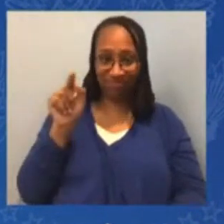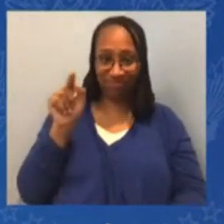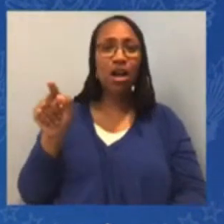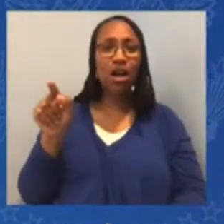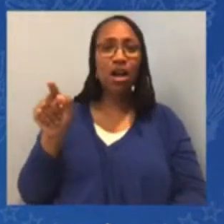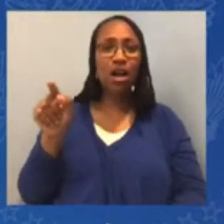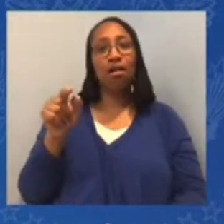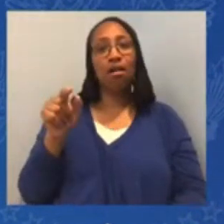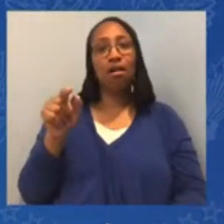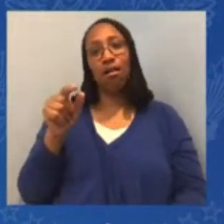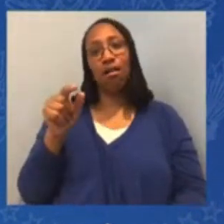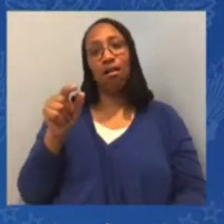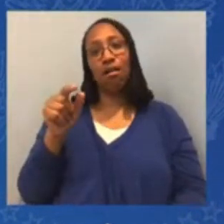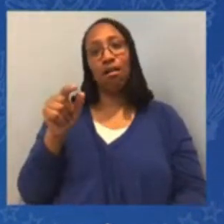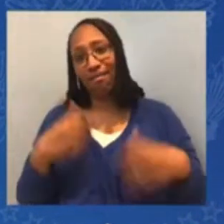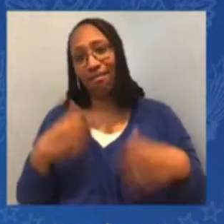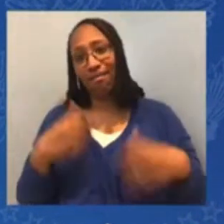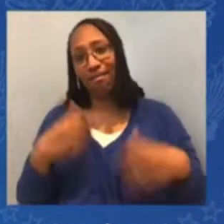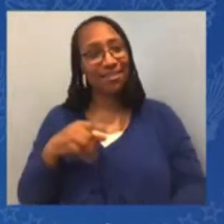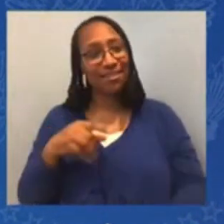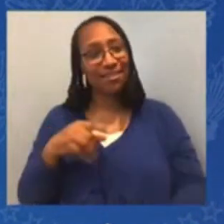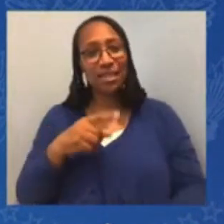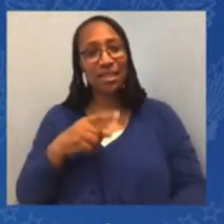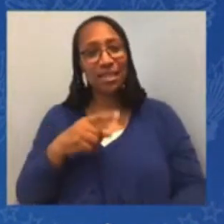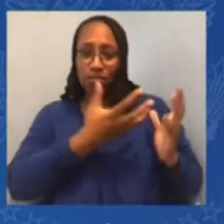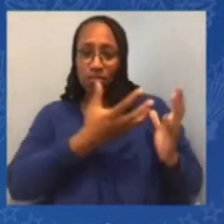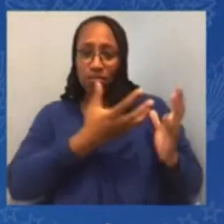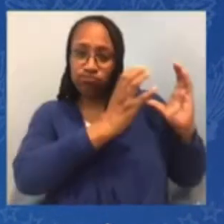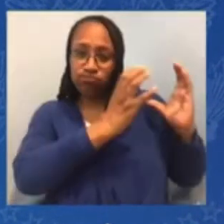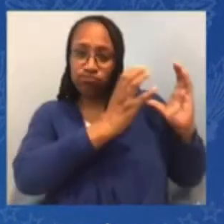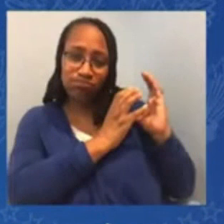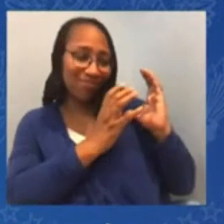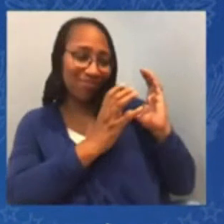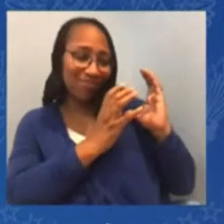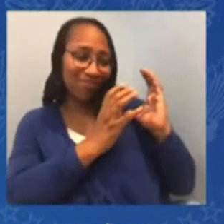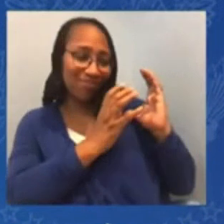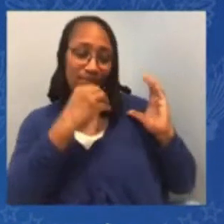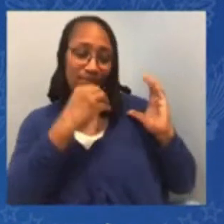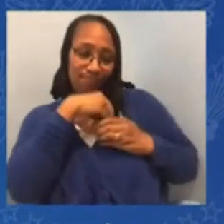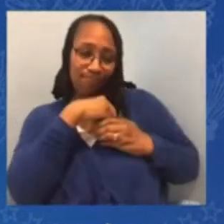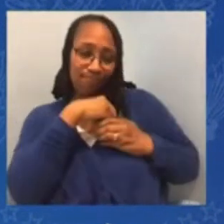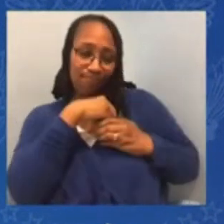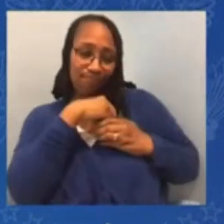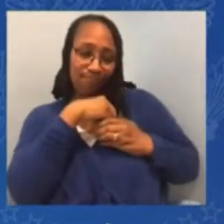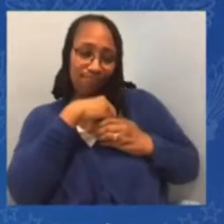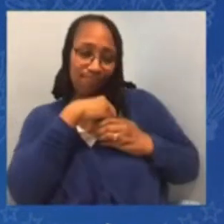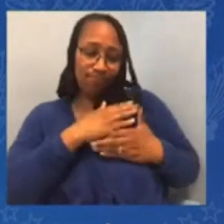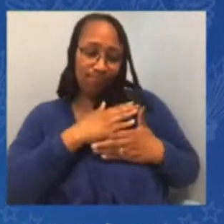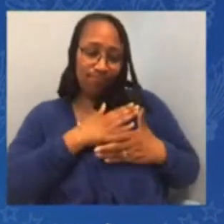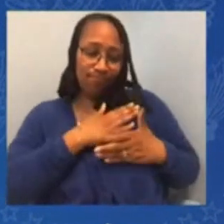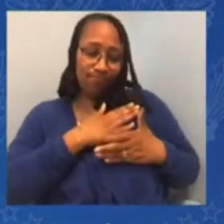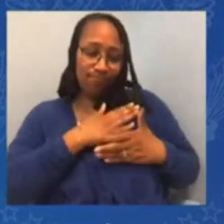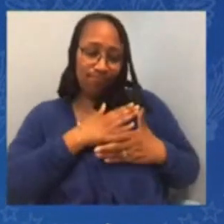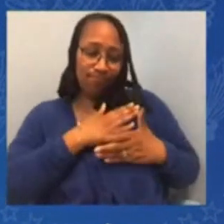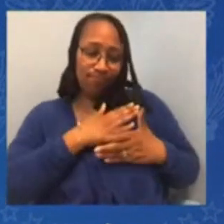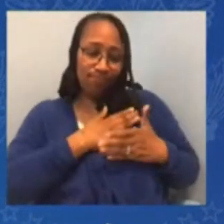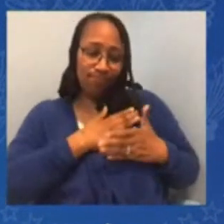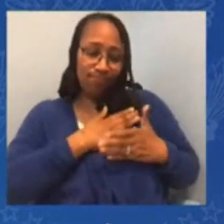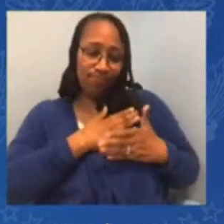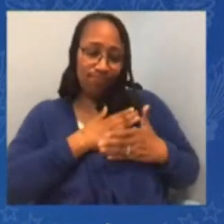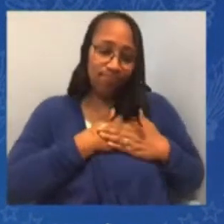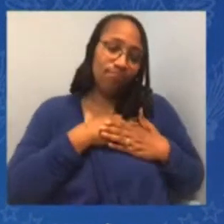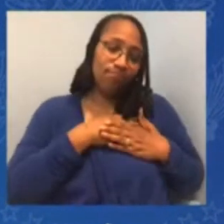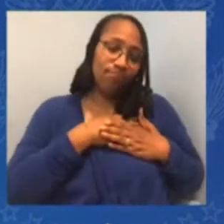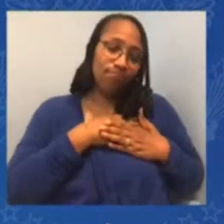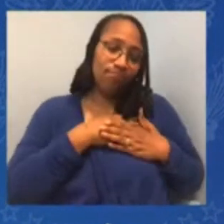Lucy carries her son Jordan in her heart. She proves you can run for office ending gun violence in the South